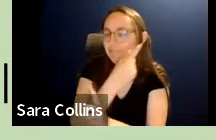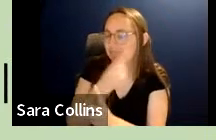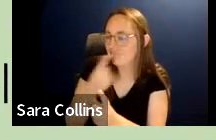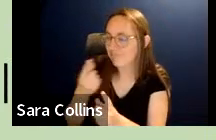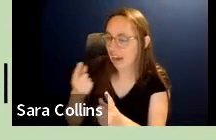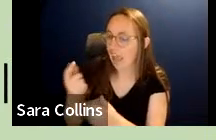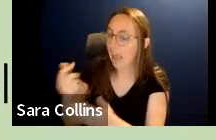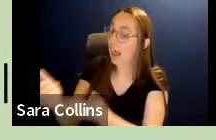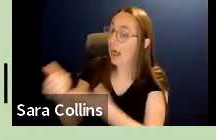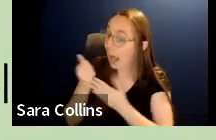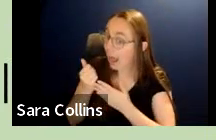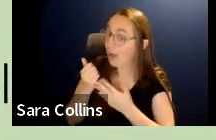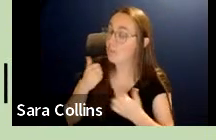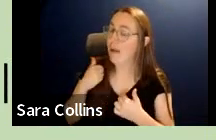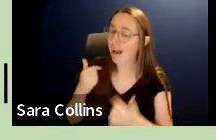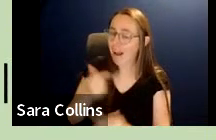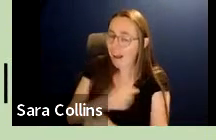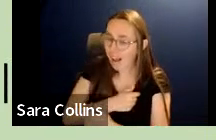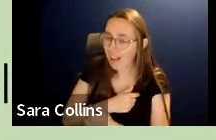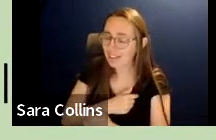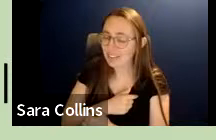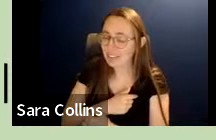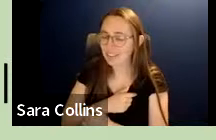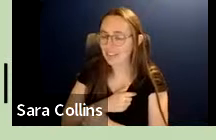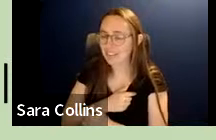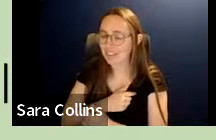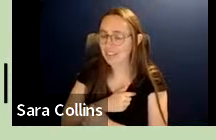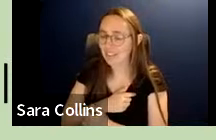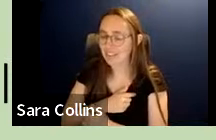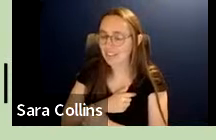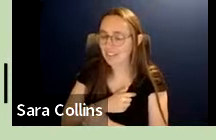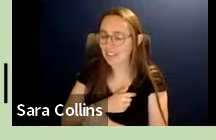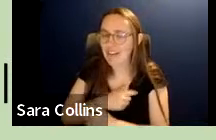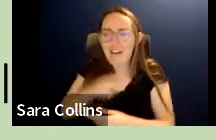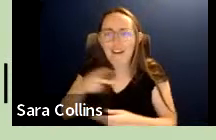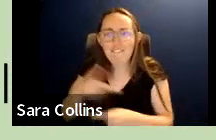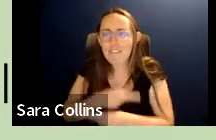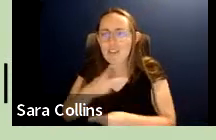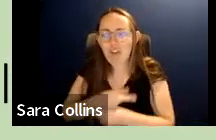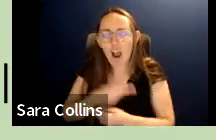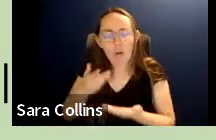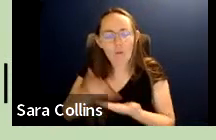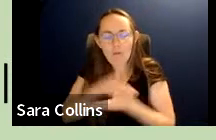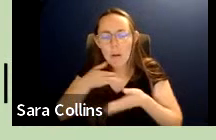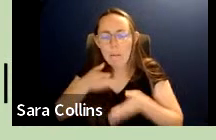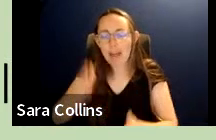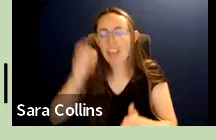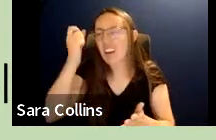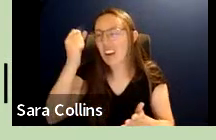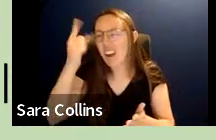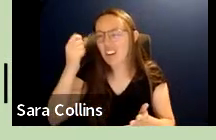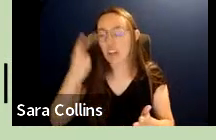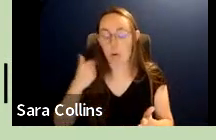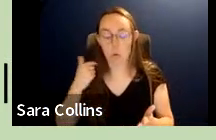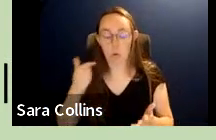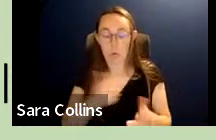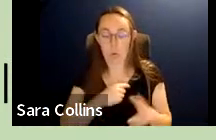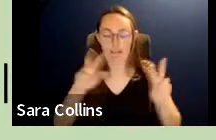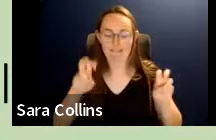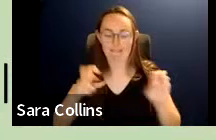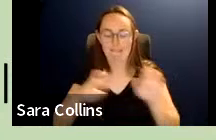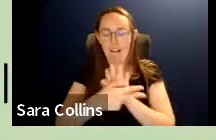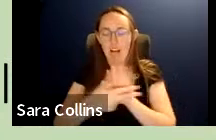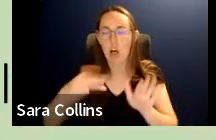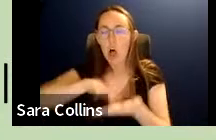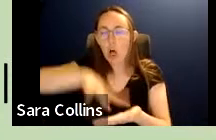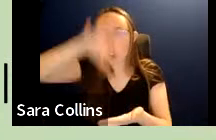help us figure out. We always refer to ourselves as a learning farm, because really, if you're working with nature and doing any